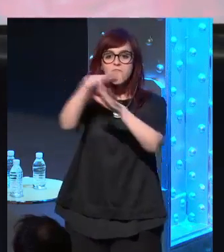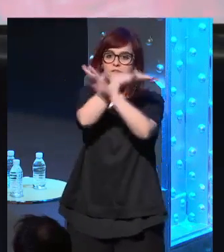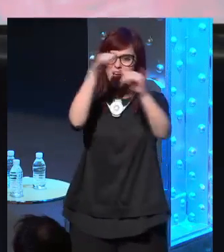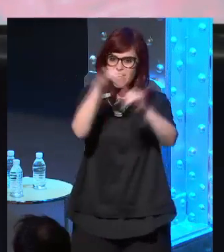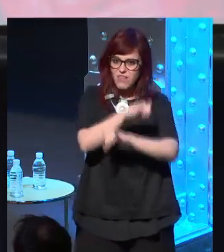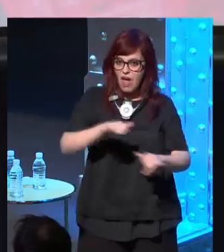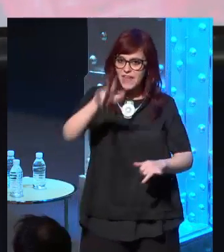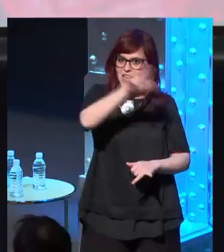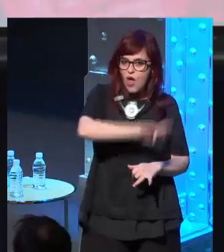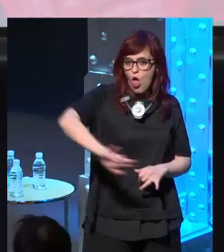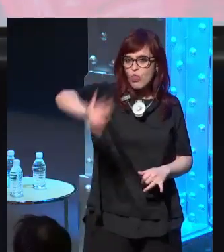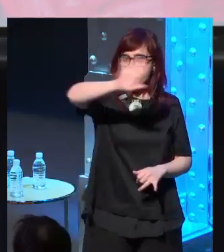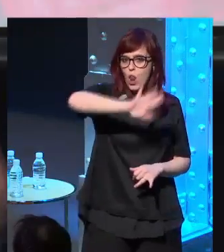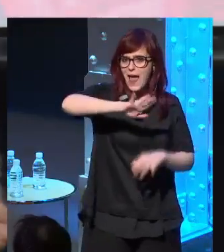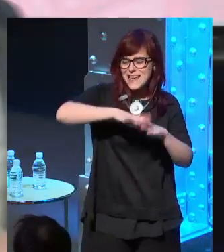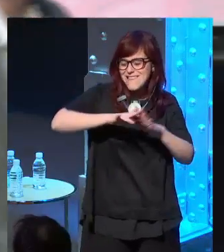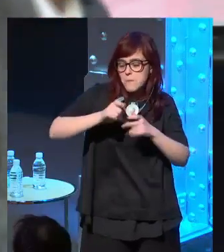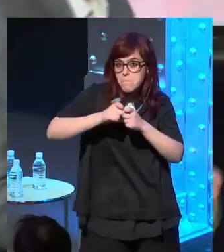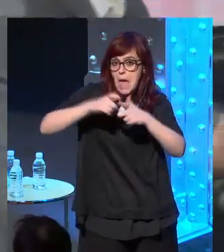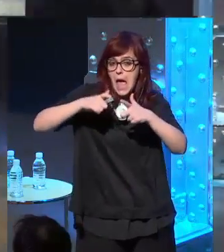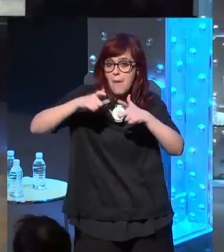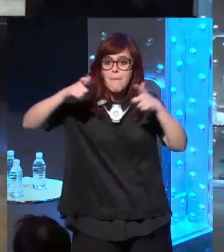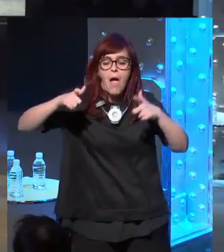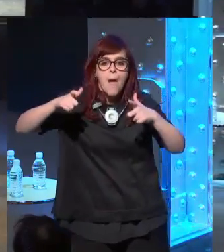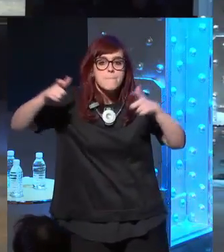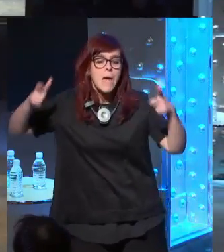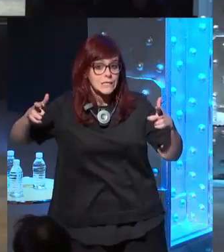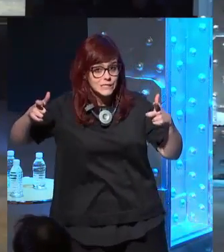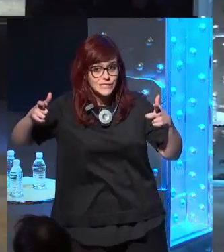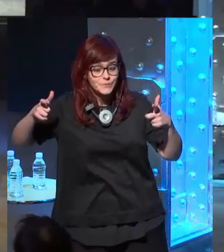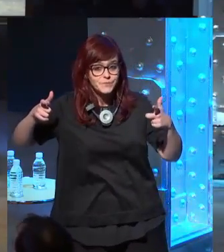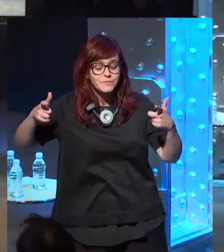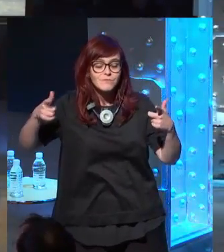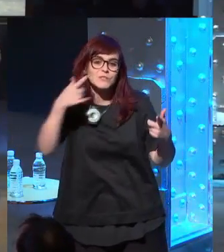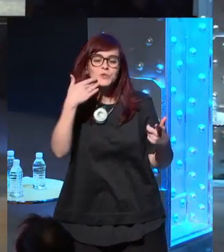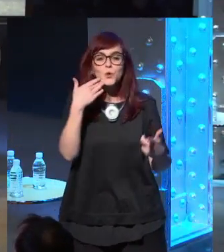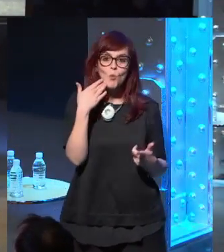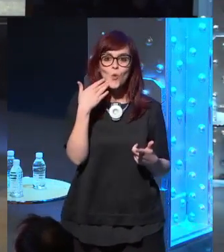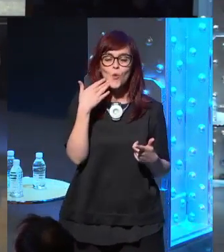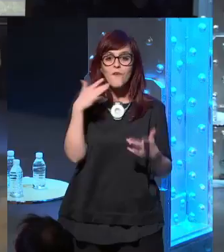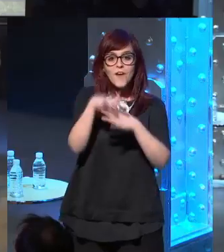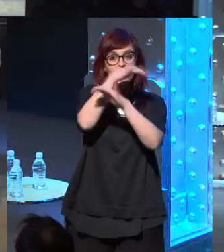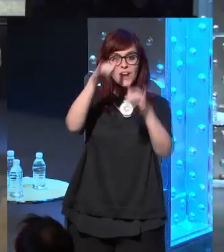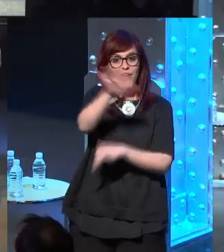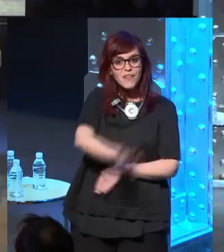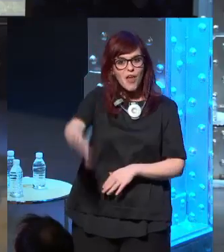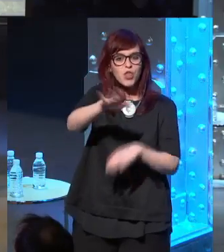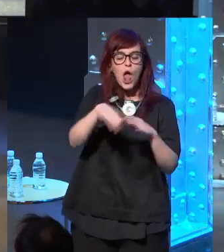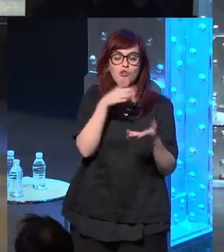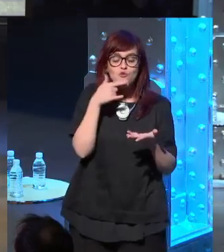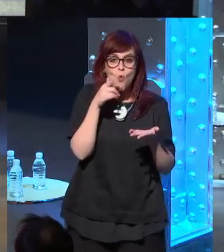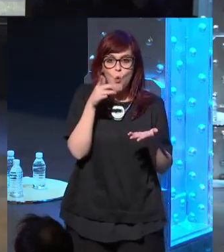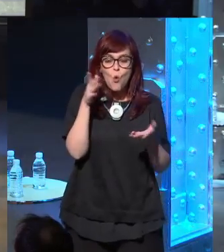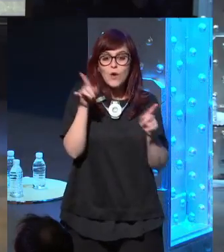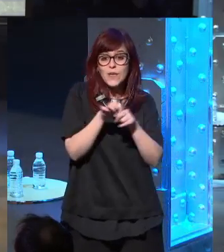on gross national product, are we getting richer? The country focuses on, are people getting happier? So